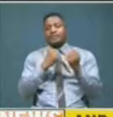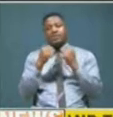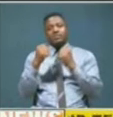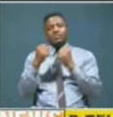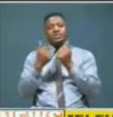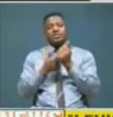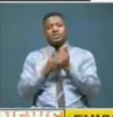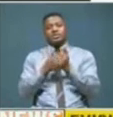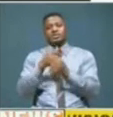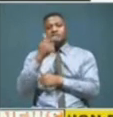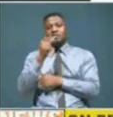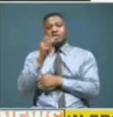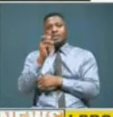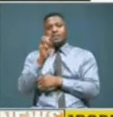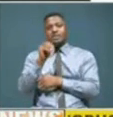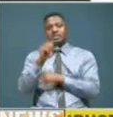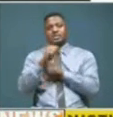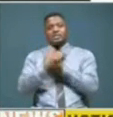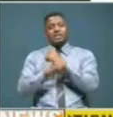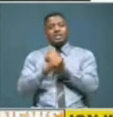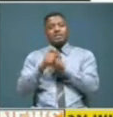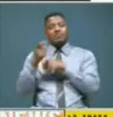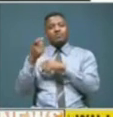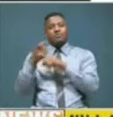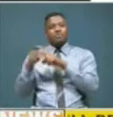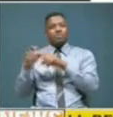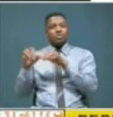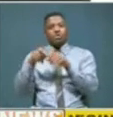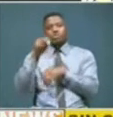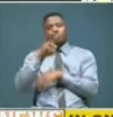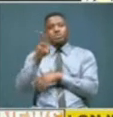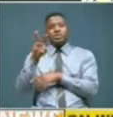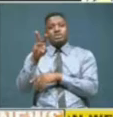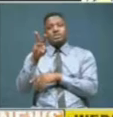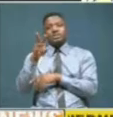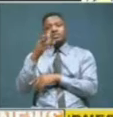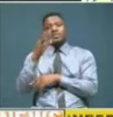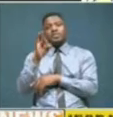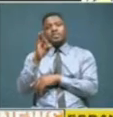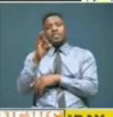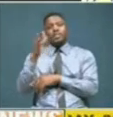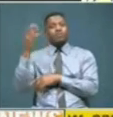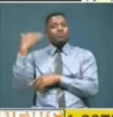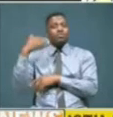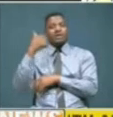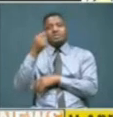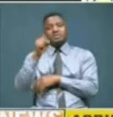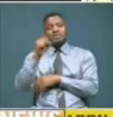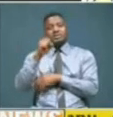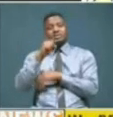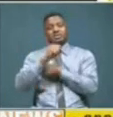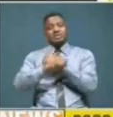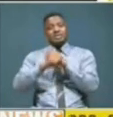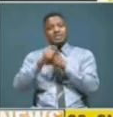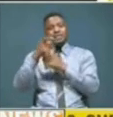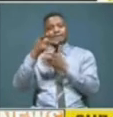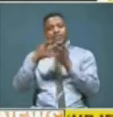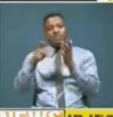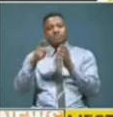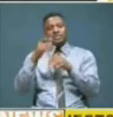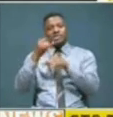called the German state, which was located to the northwest of the former Asante state and also in parts of Cote